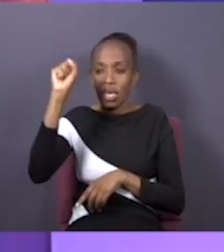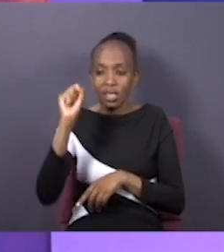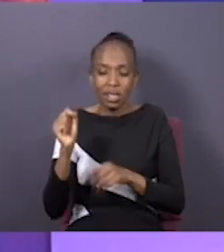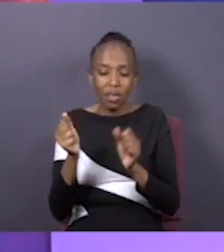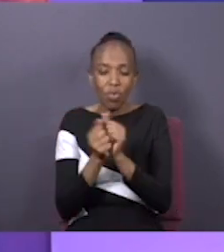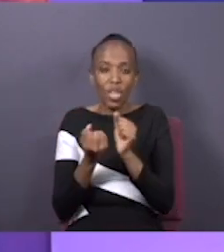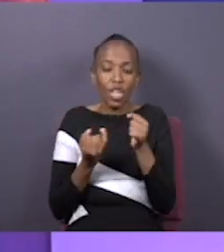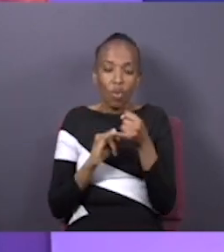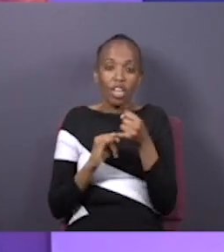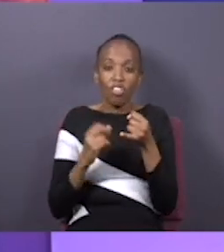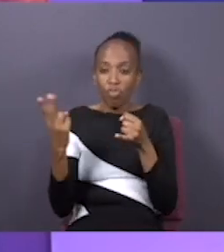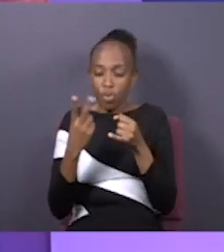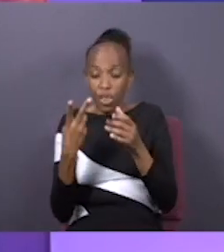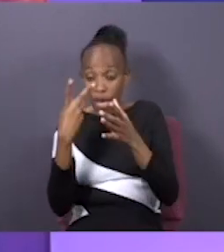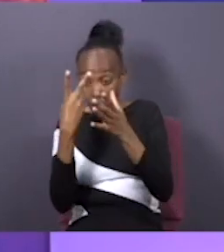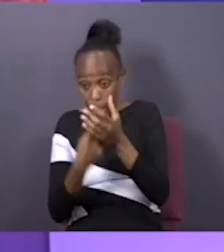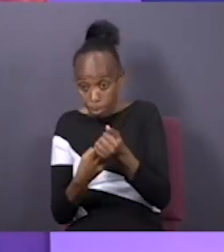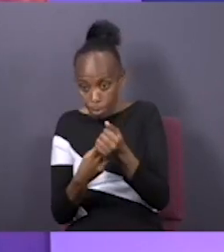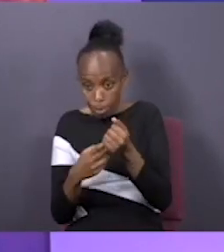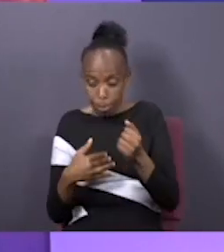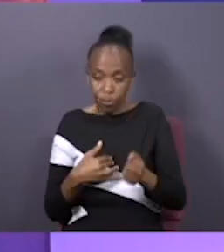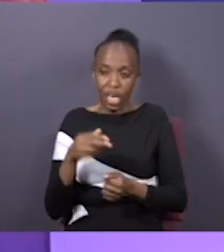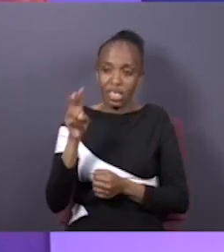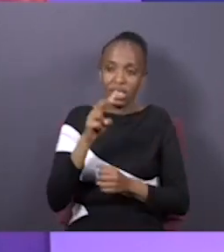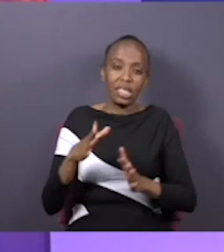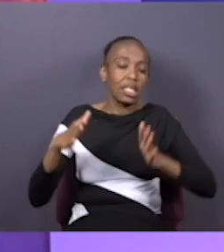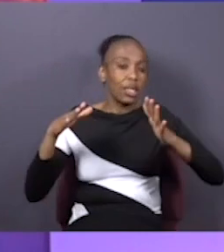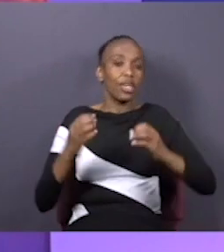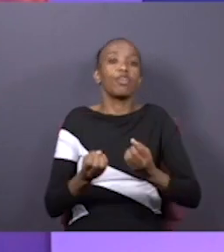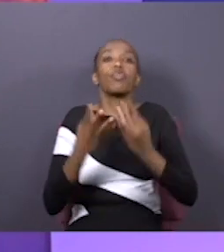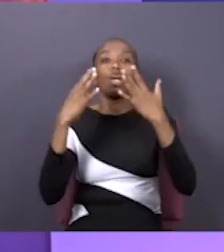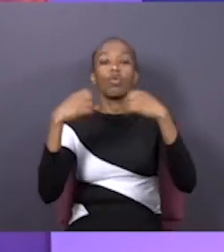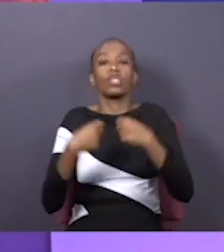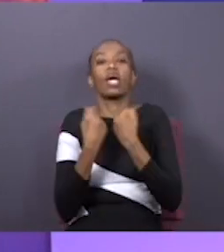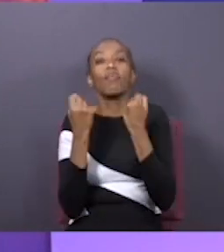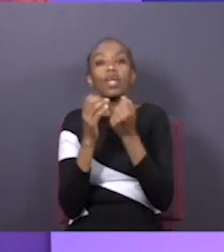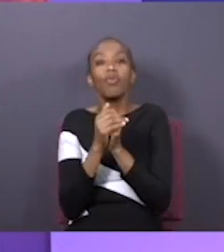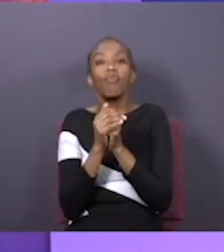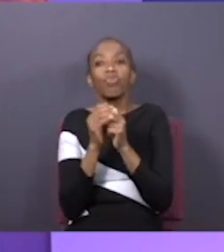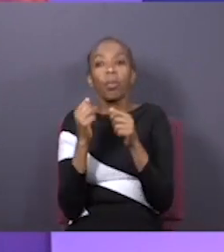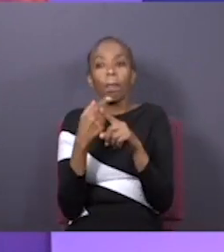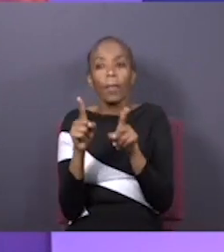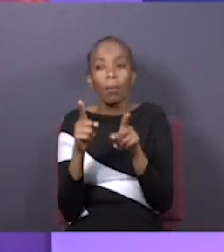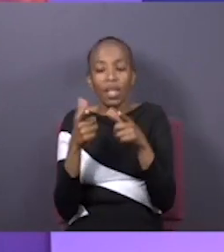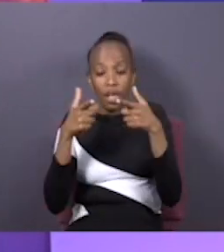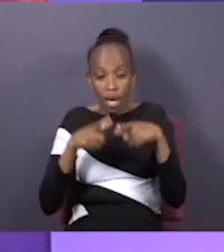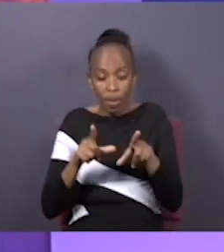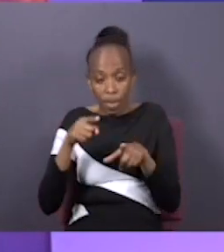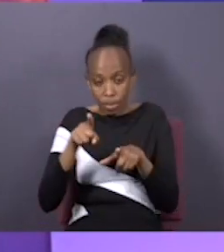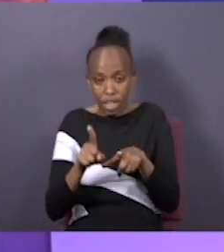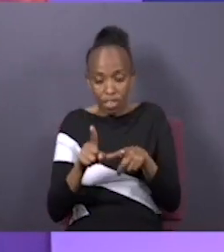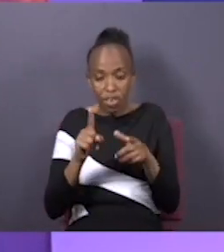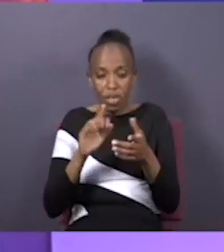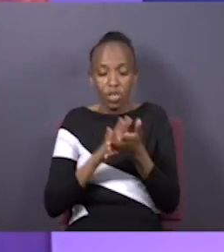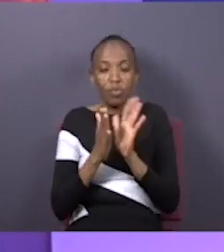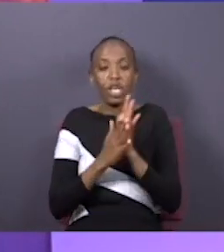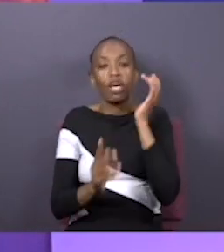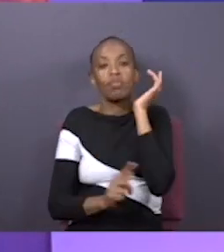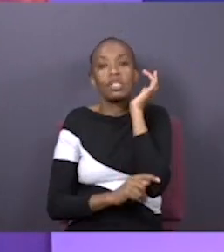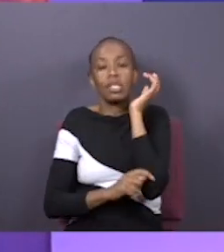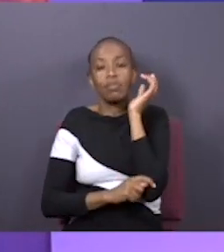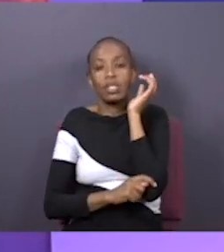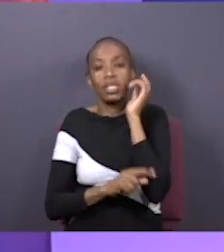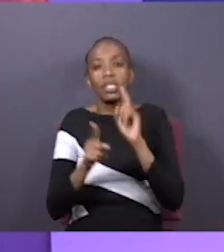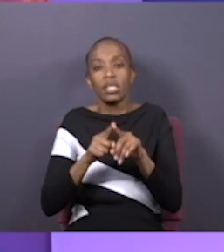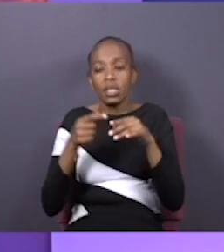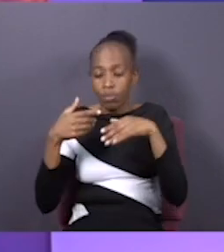These two, a couple, had seen great miracles happening, but they allowed themselves to be tempted